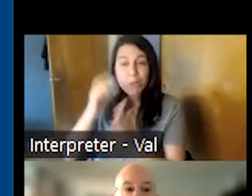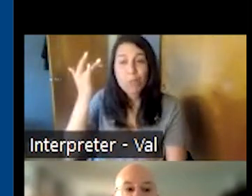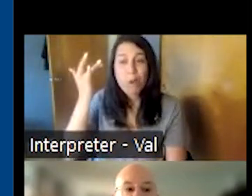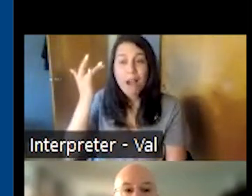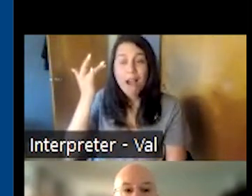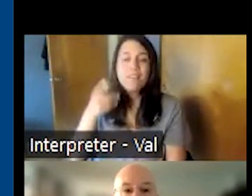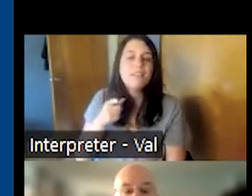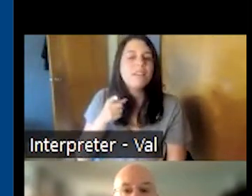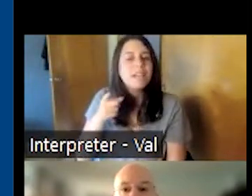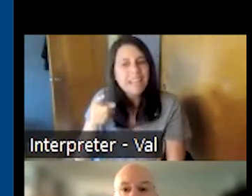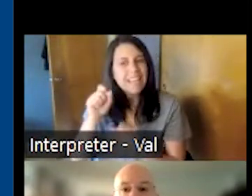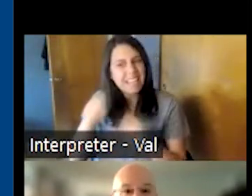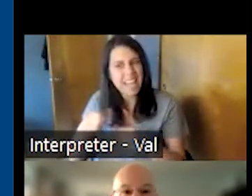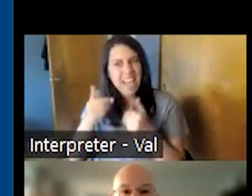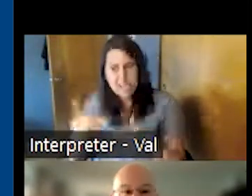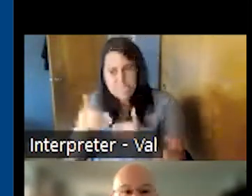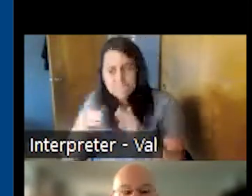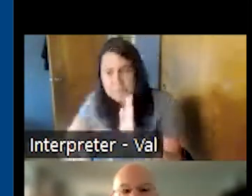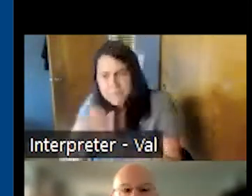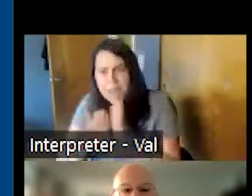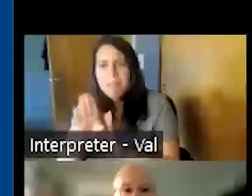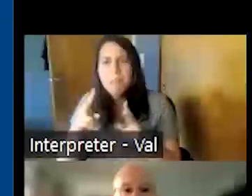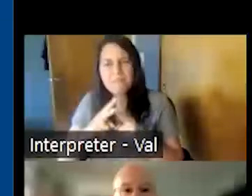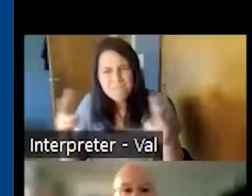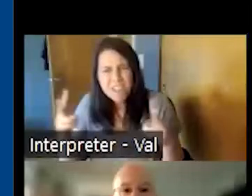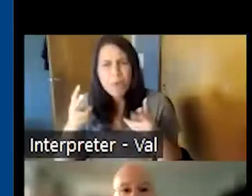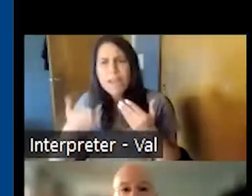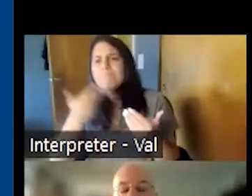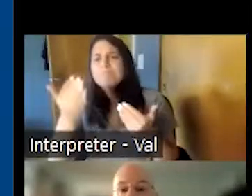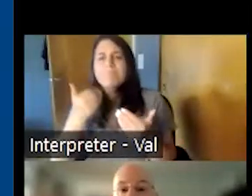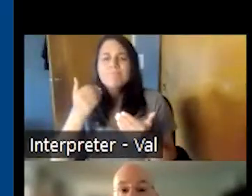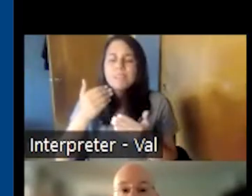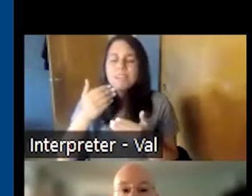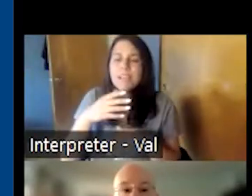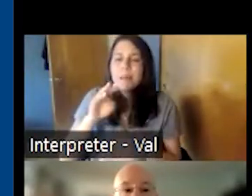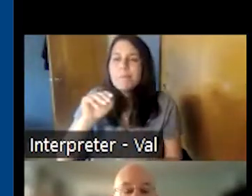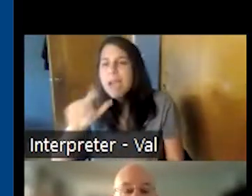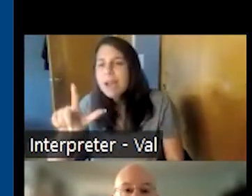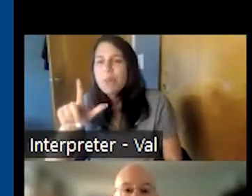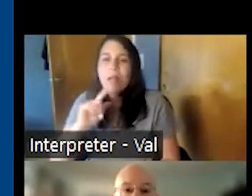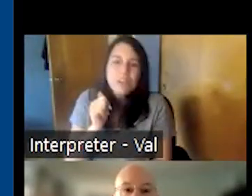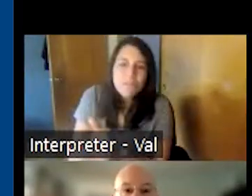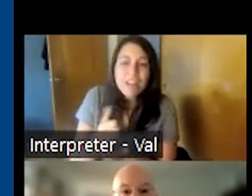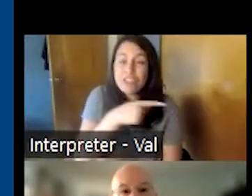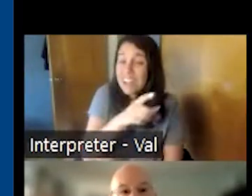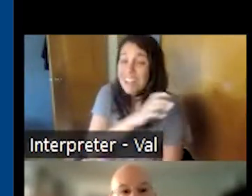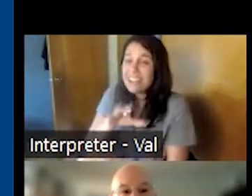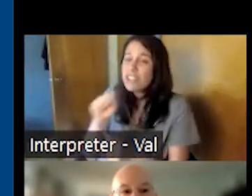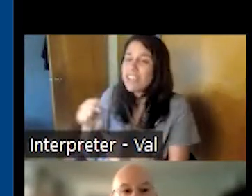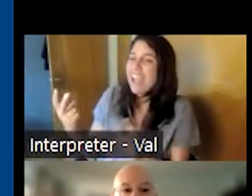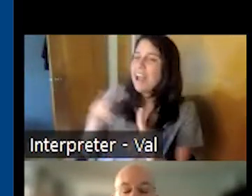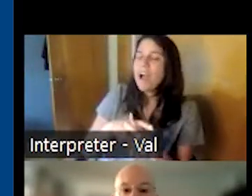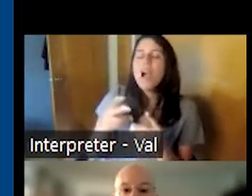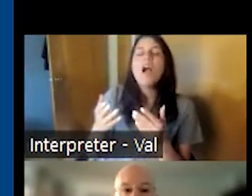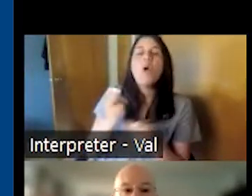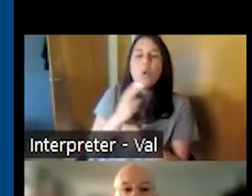that he can develop very user-friendly interventions and manuals that are easy to use by clinicians, and then at the same